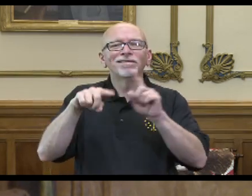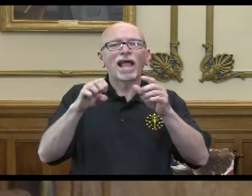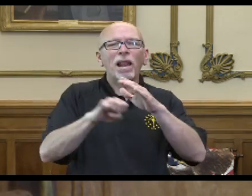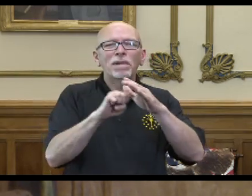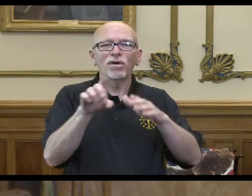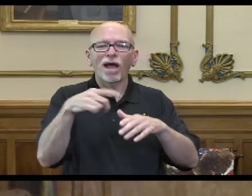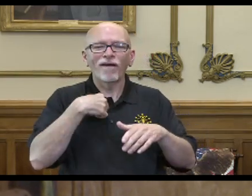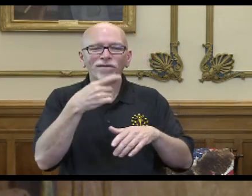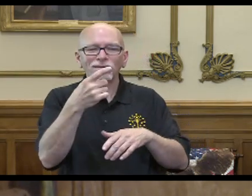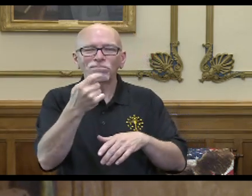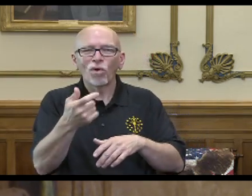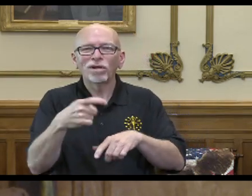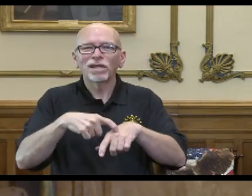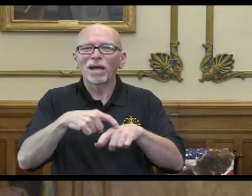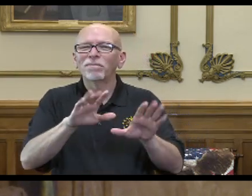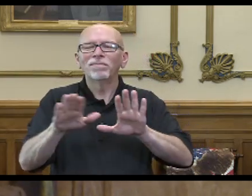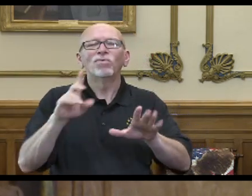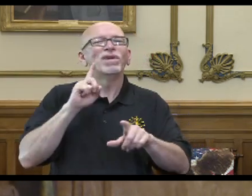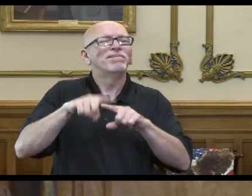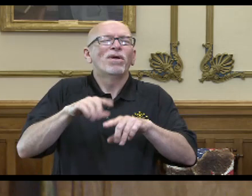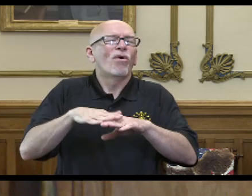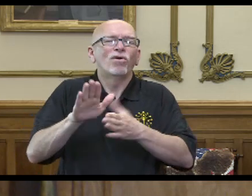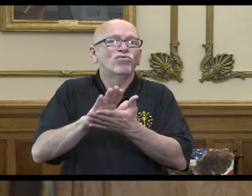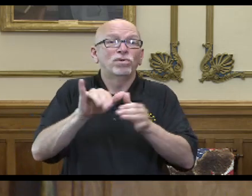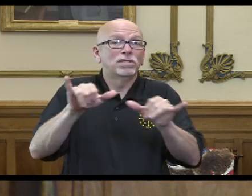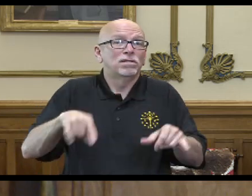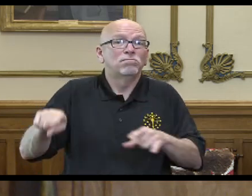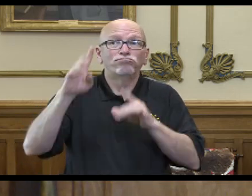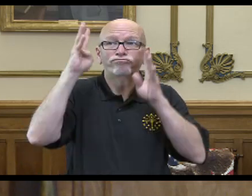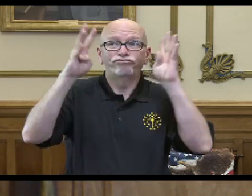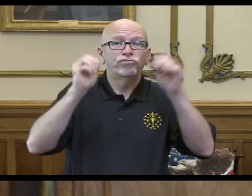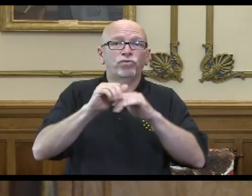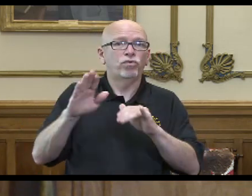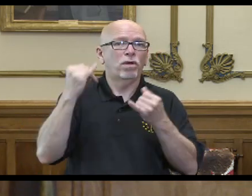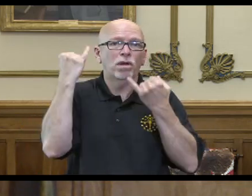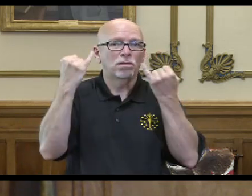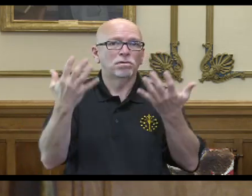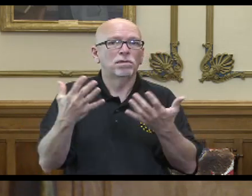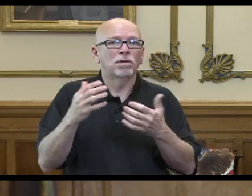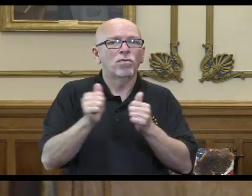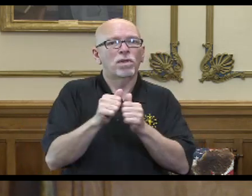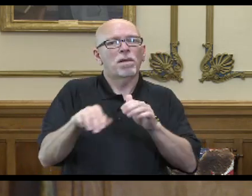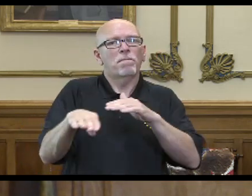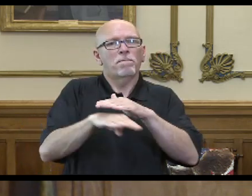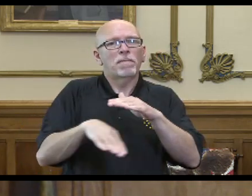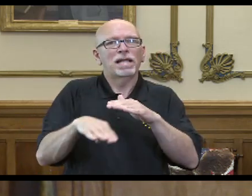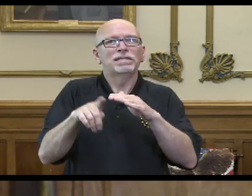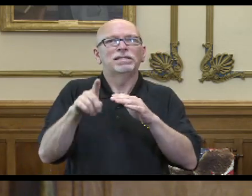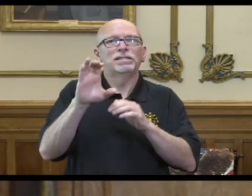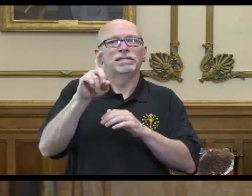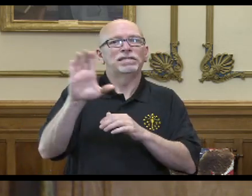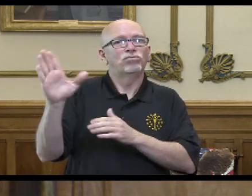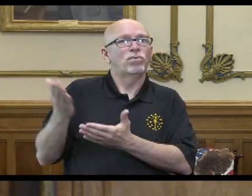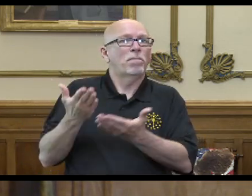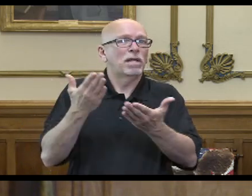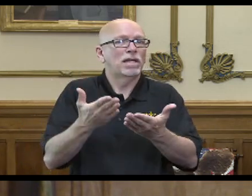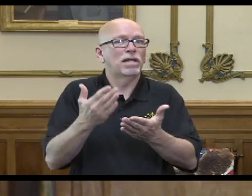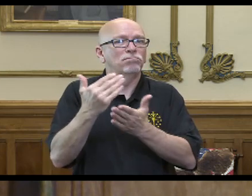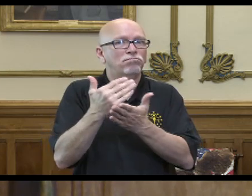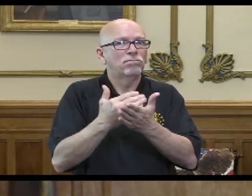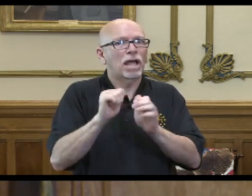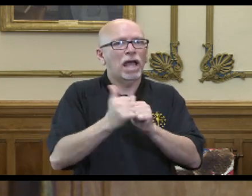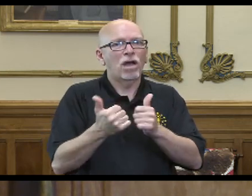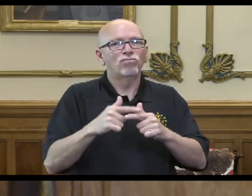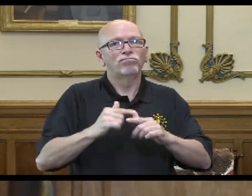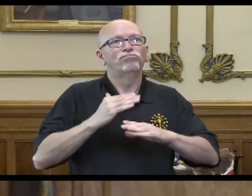really is as inventive as the school systems want to be with those basic underlying CDC recommendations about how to prevent